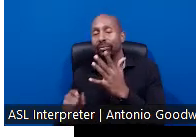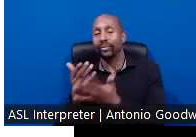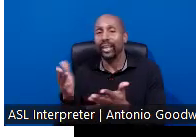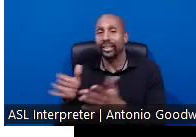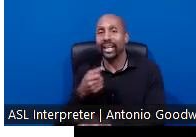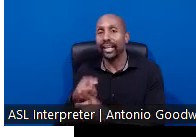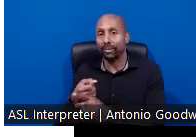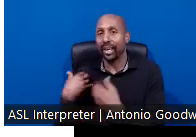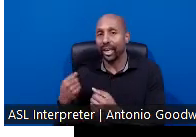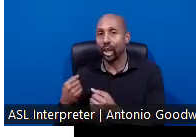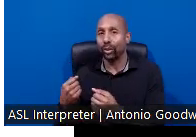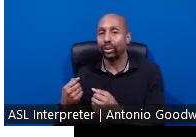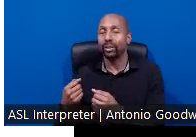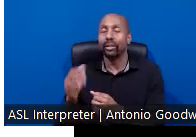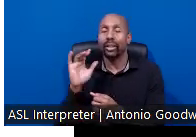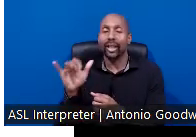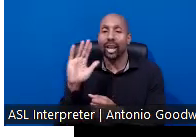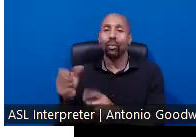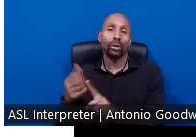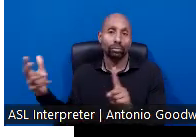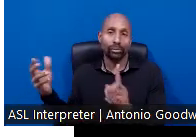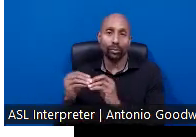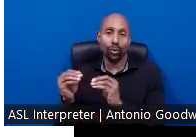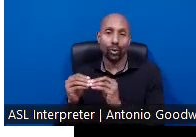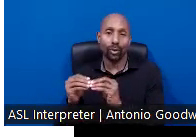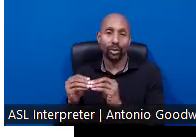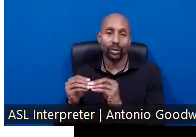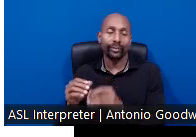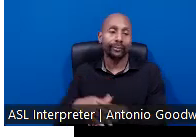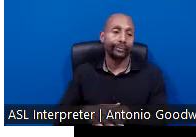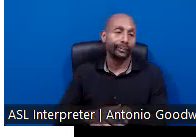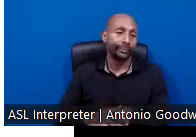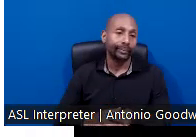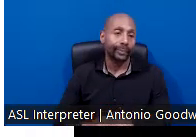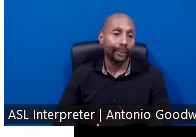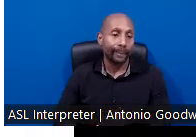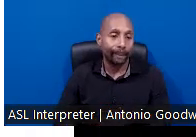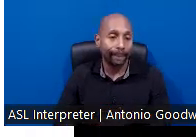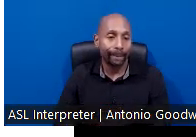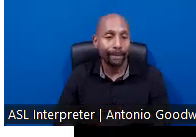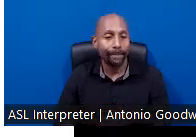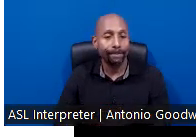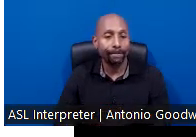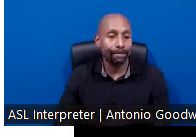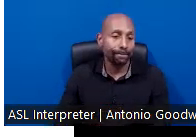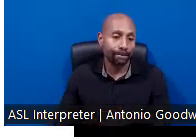and situational awareness and so on and so forth. So if you in your community